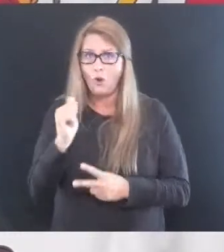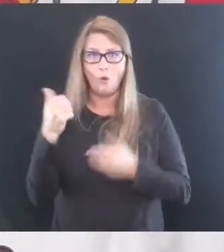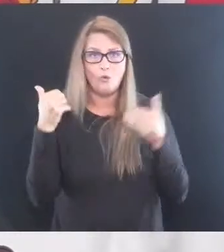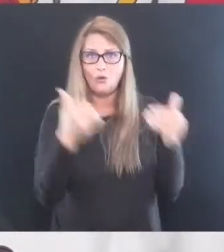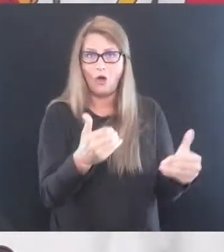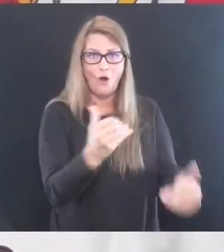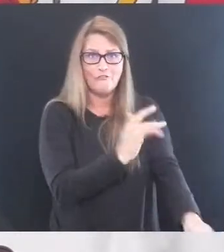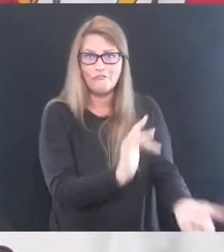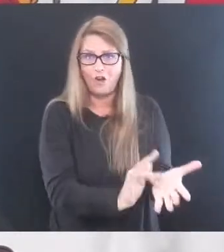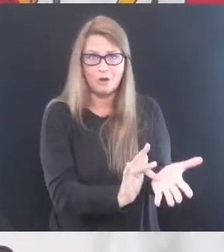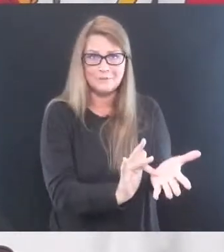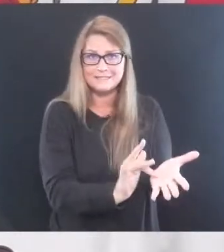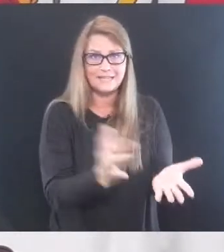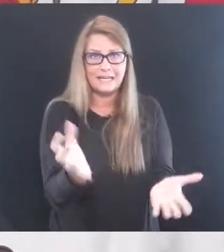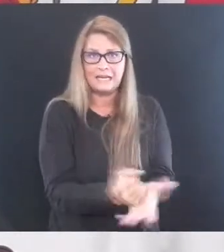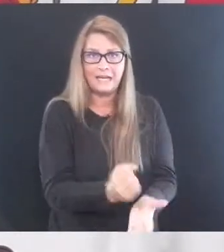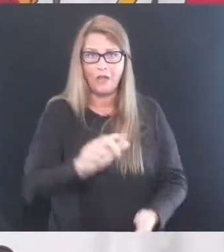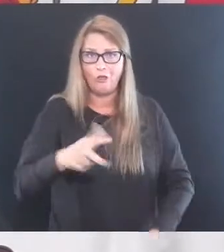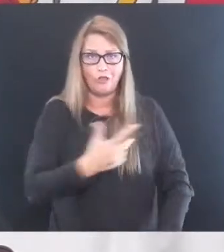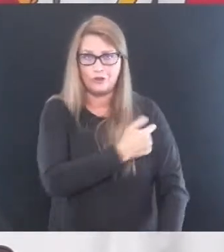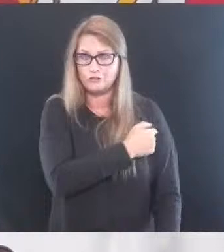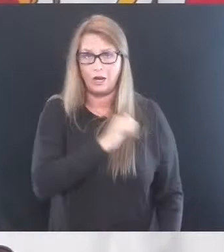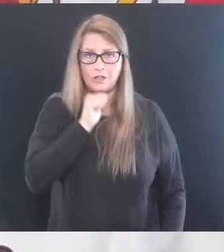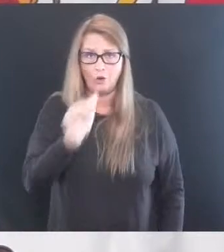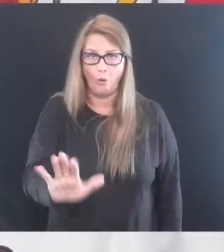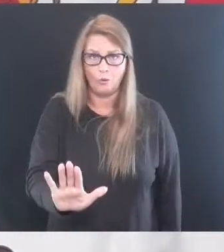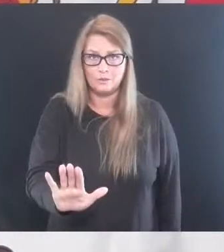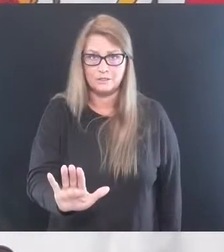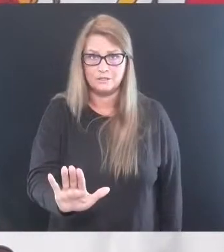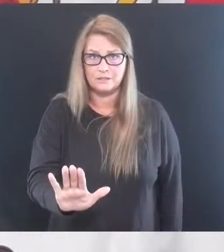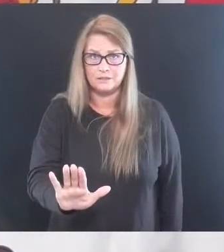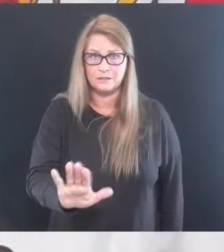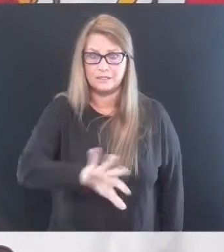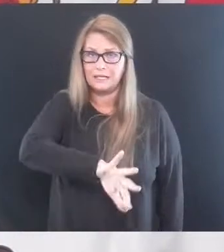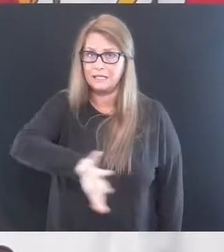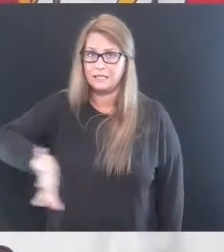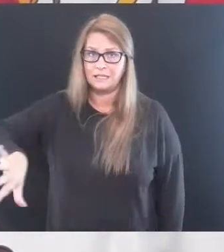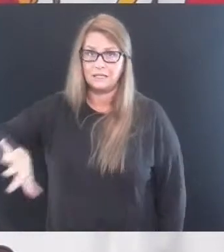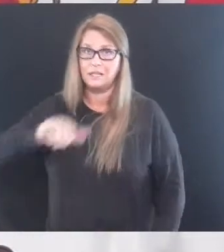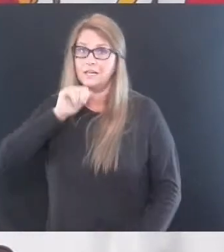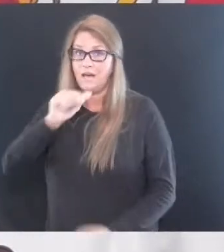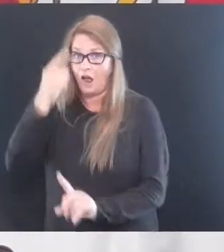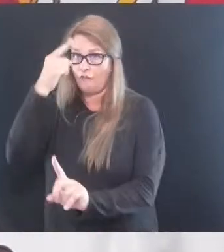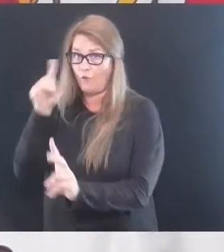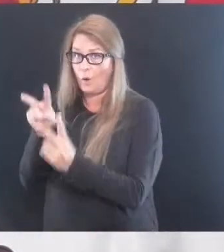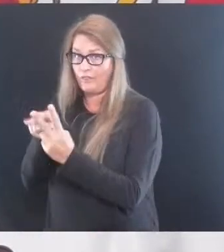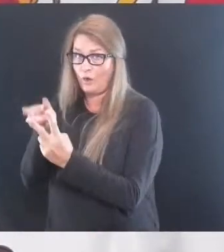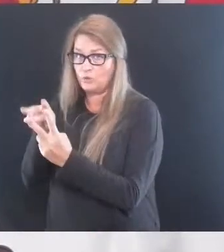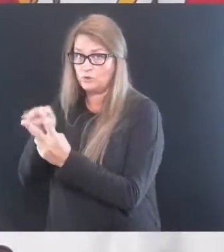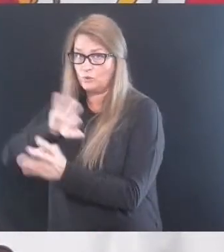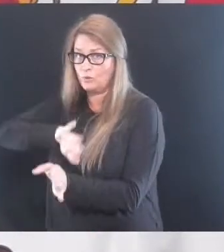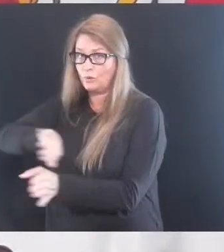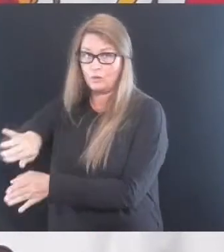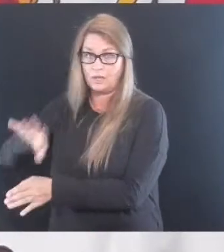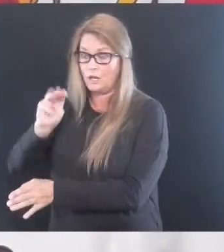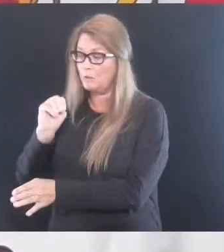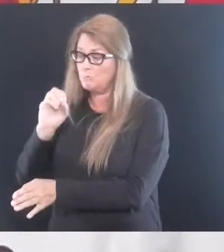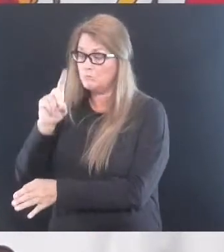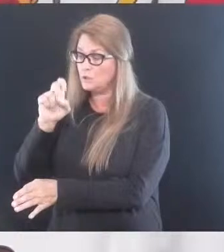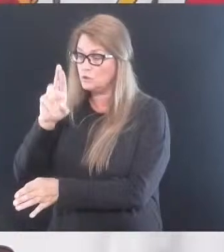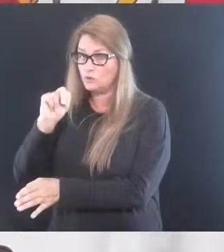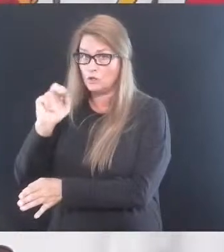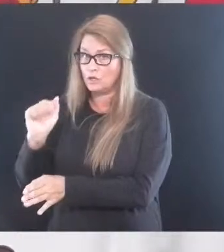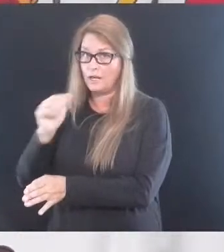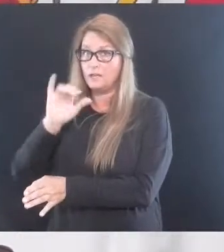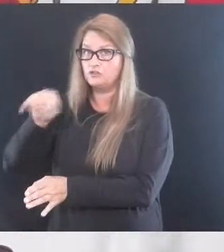the pharmacy and try to get your booster vaccine. It's not for those that had Moderna or